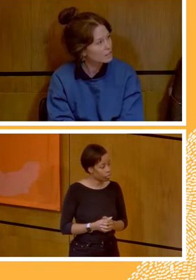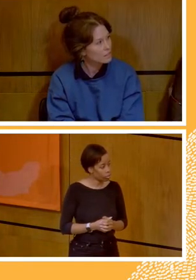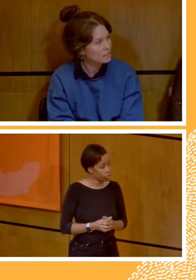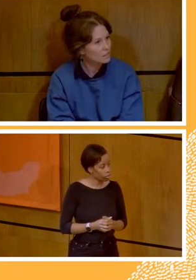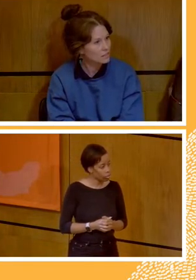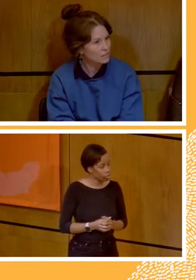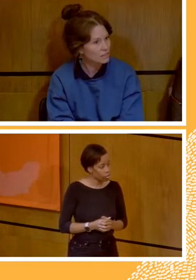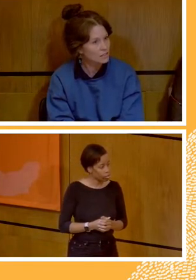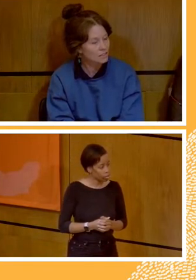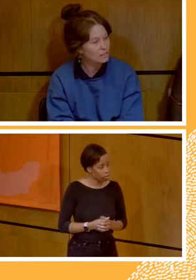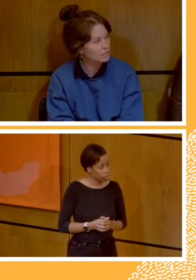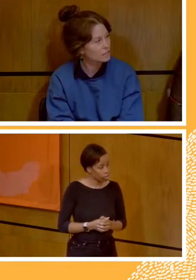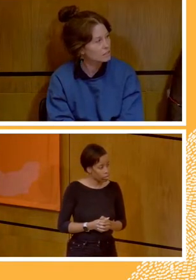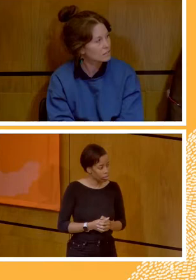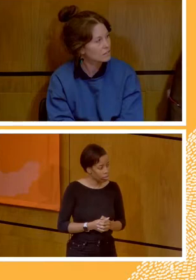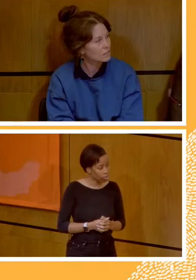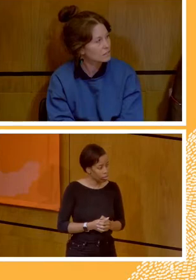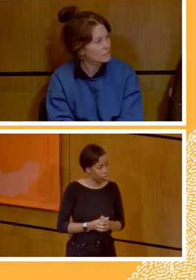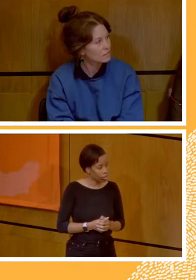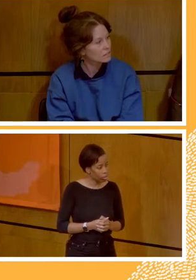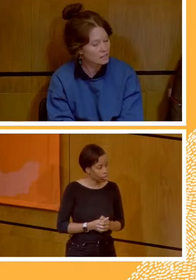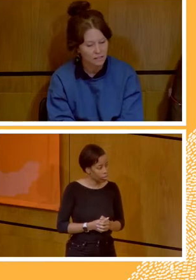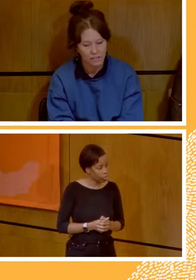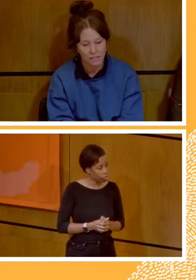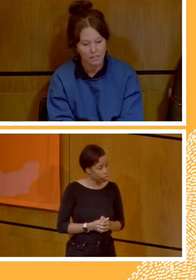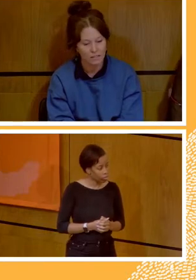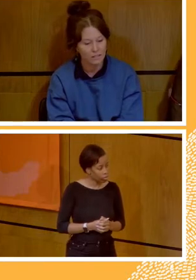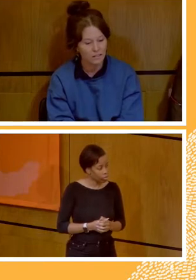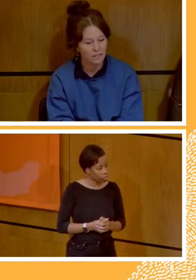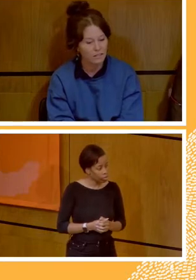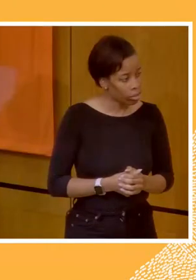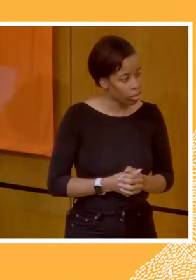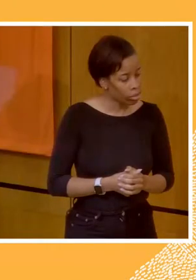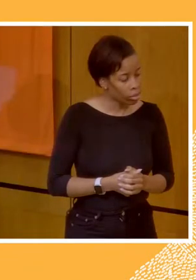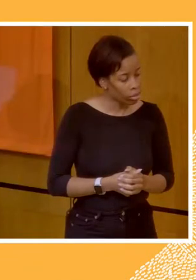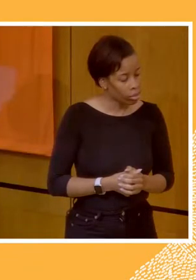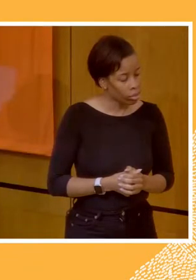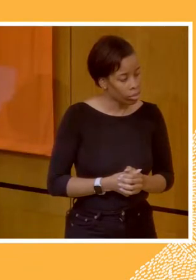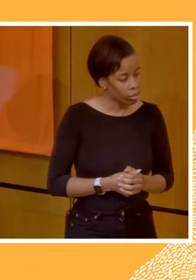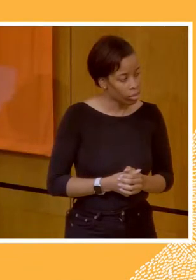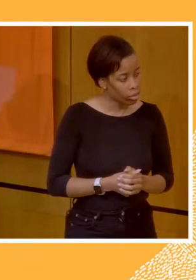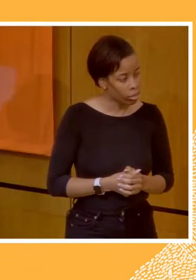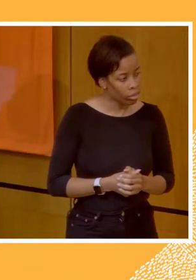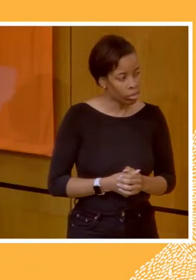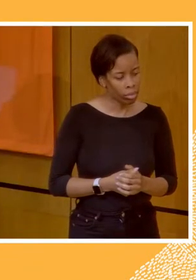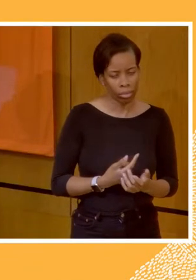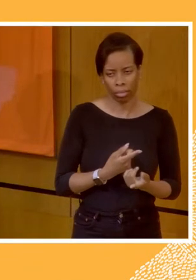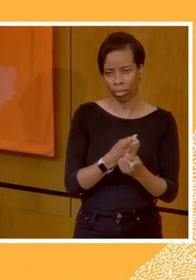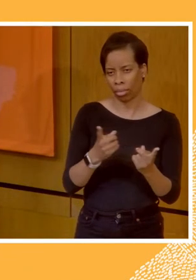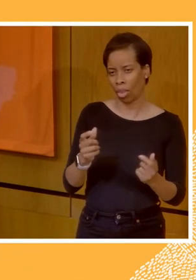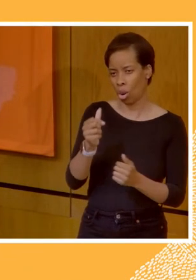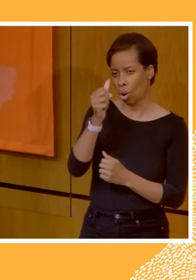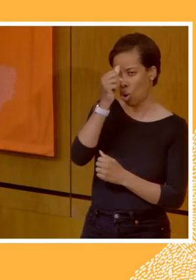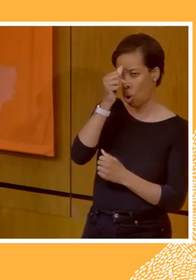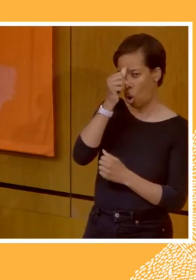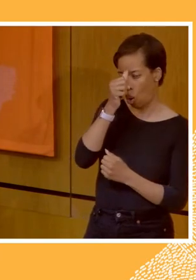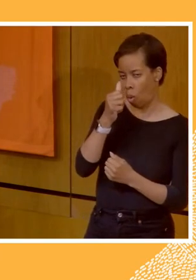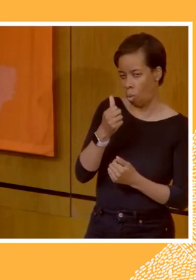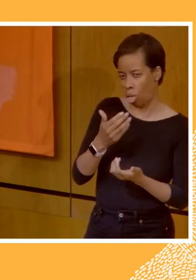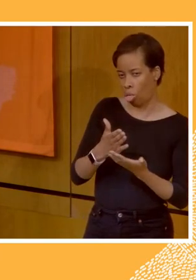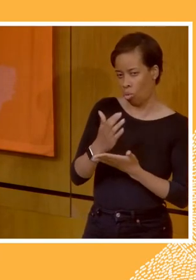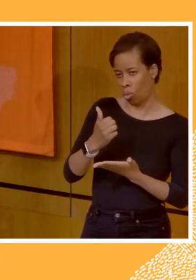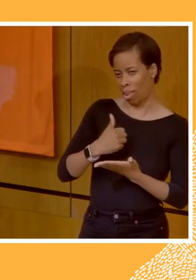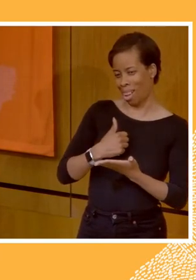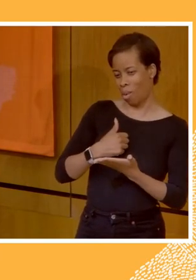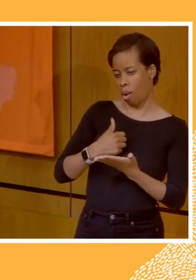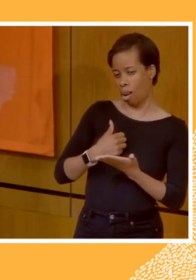So maybe, I mean, I think just broadly the role of stories, as many of you know by now, through Land Body Ecologies,